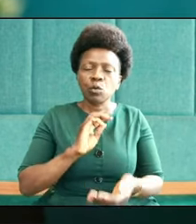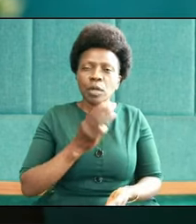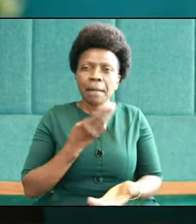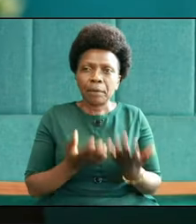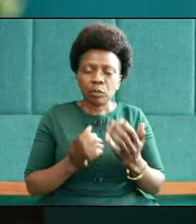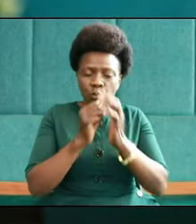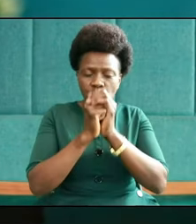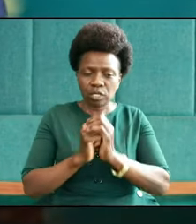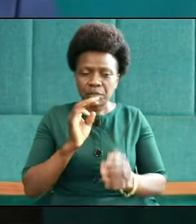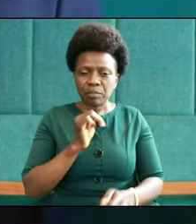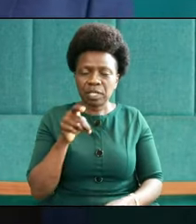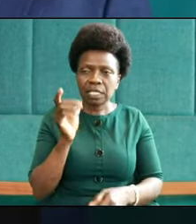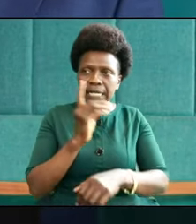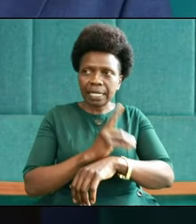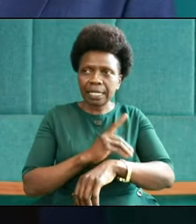to worship him this day.